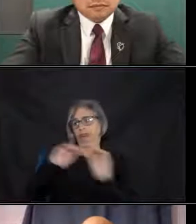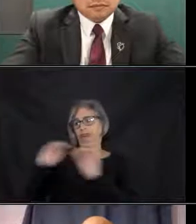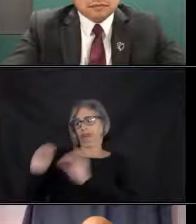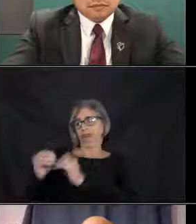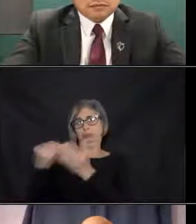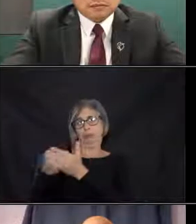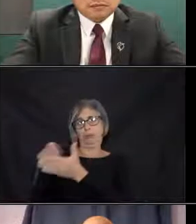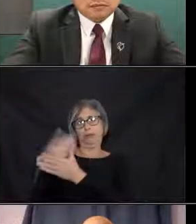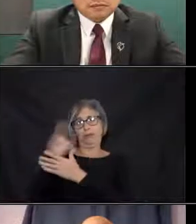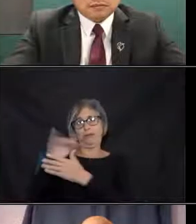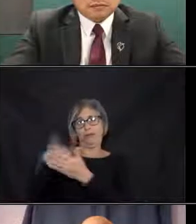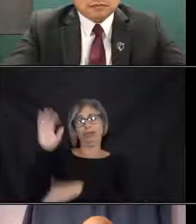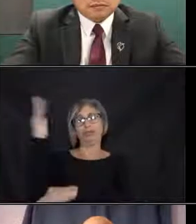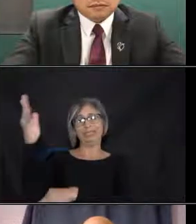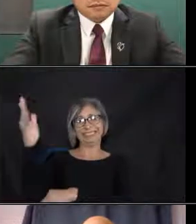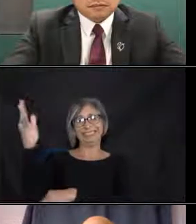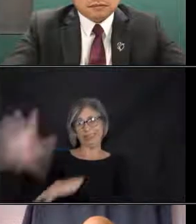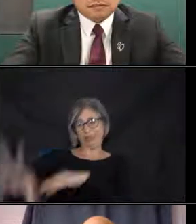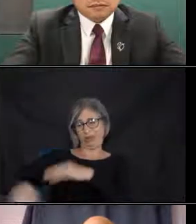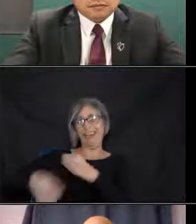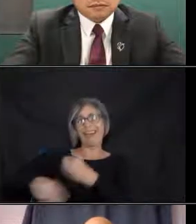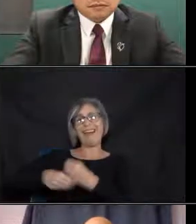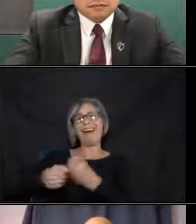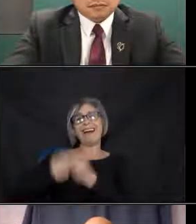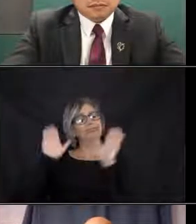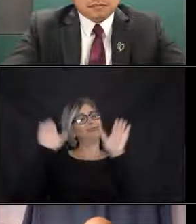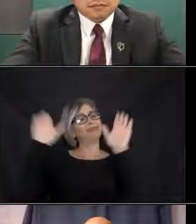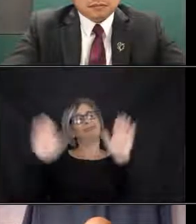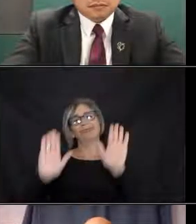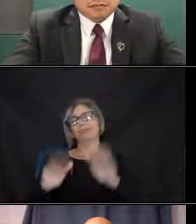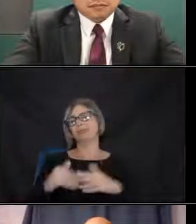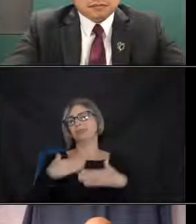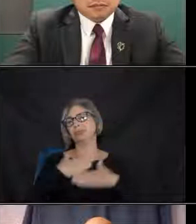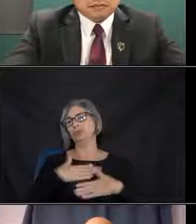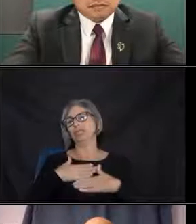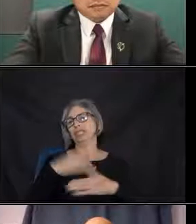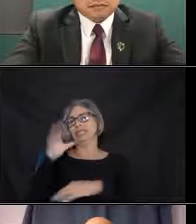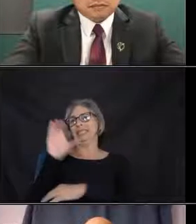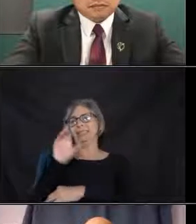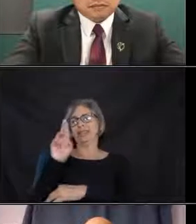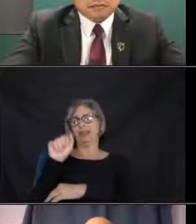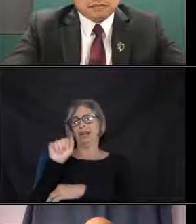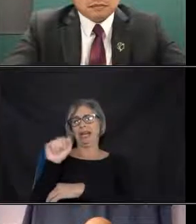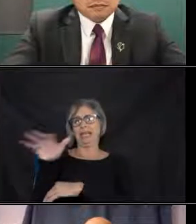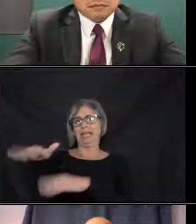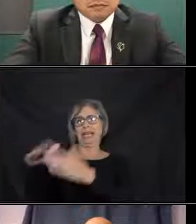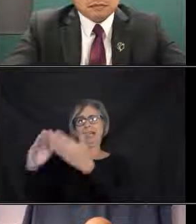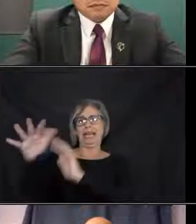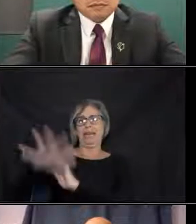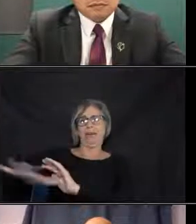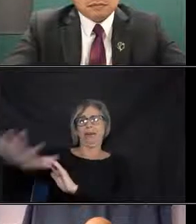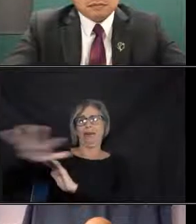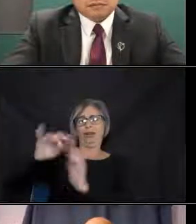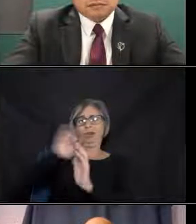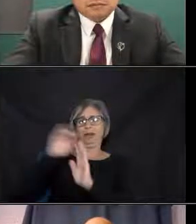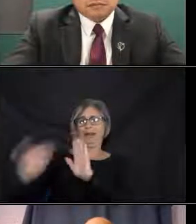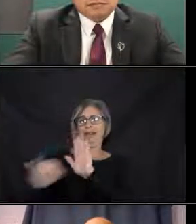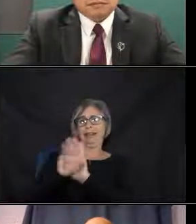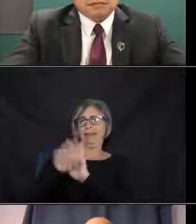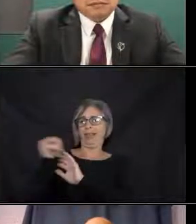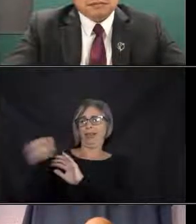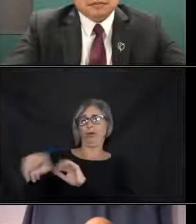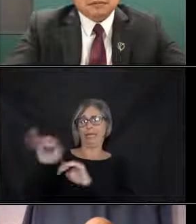for adding trees into the CRA neighborhoods, which are some of the target neighborhoods that were identified through our